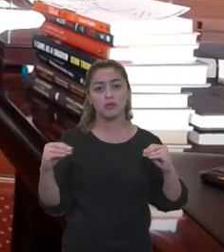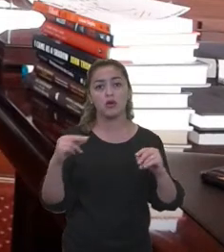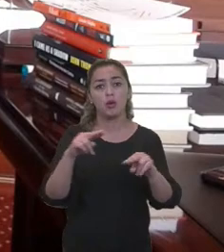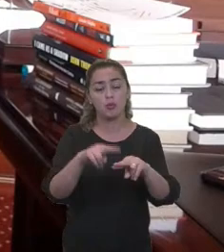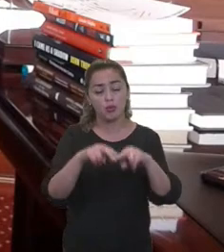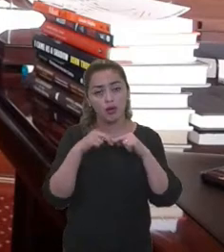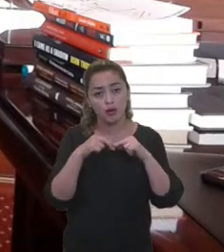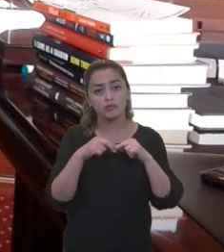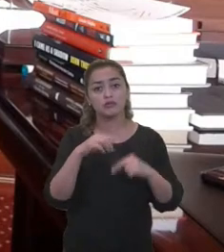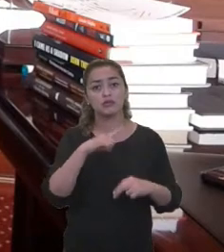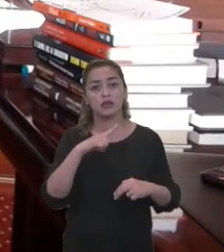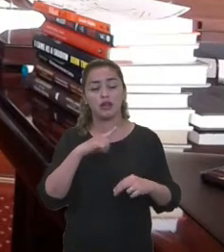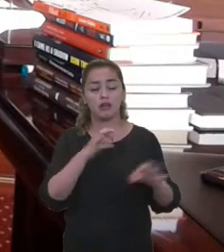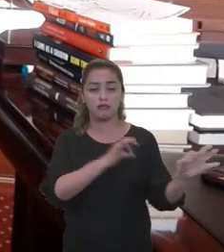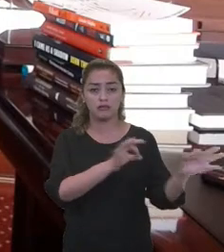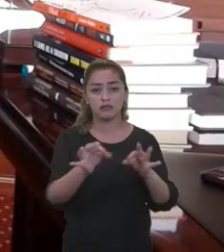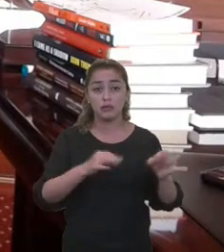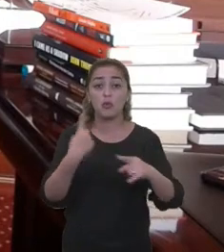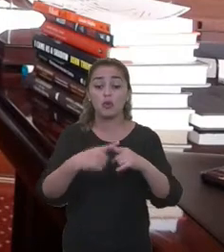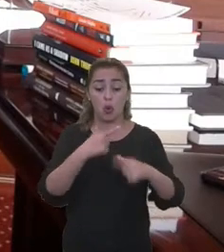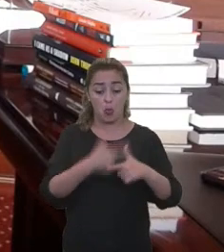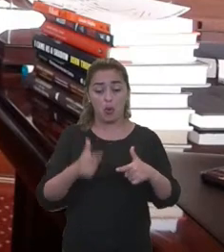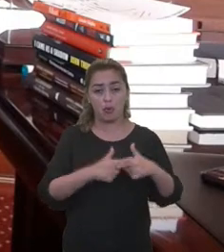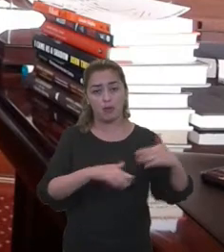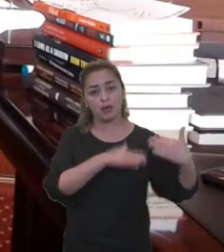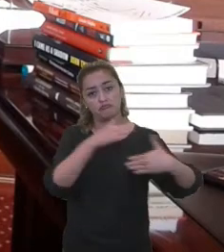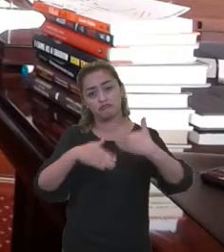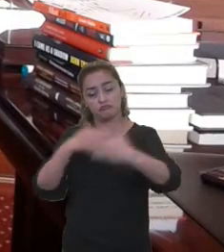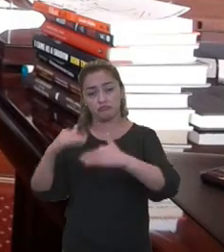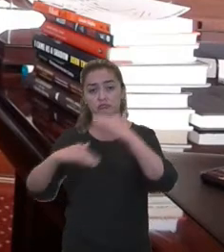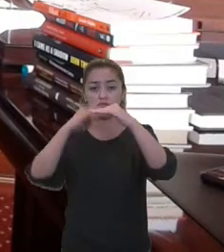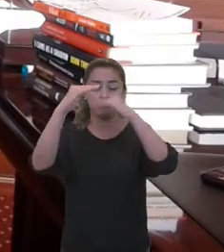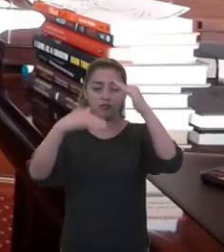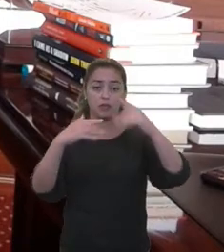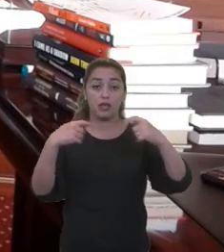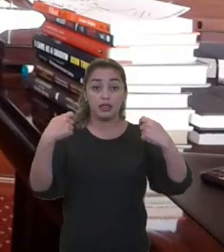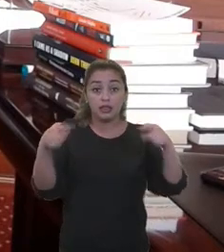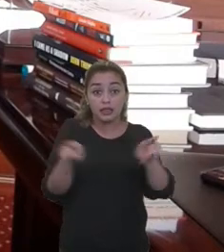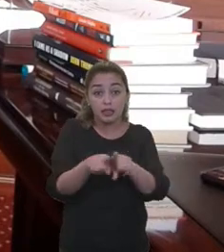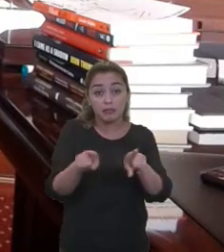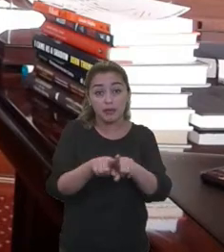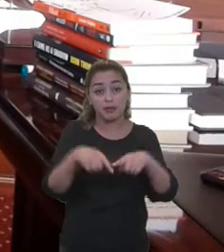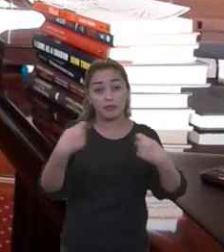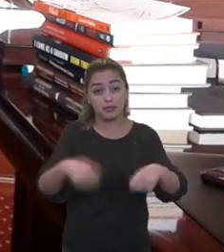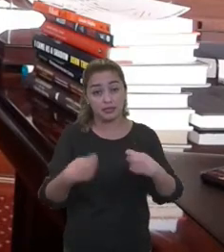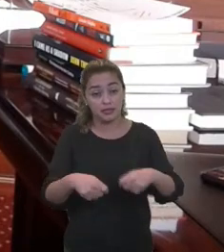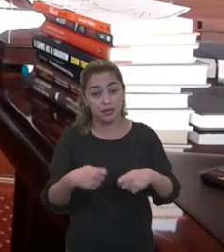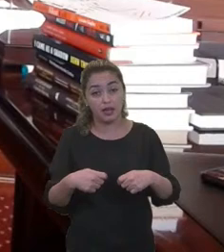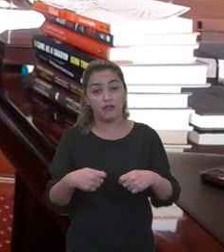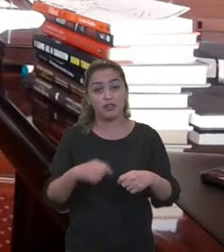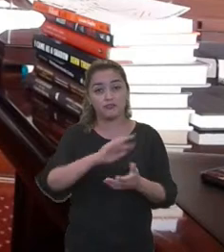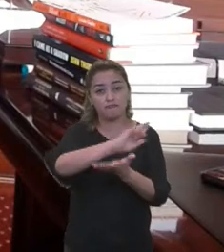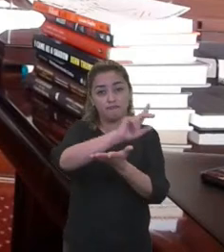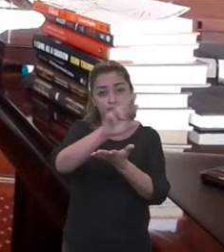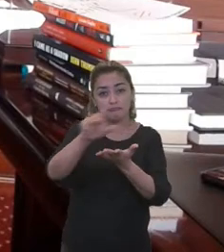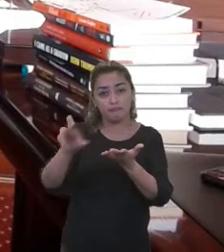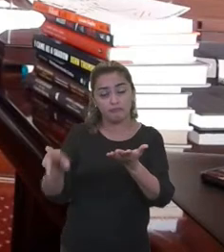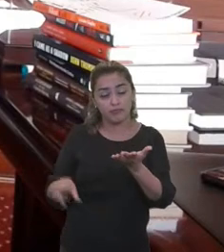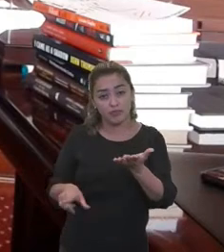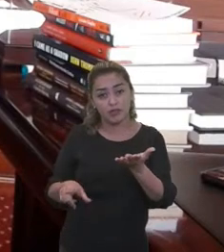real. I also needed demographic diversity. Our leadership team is now 40% women,